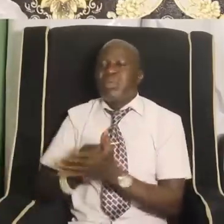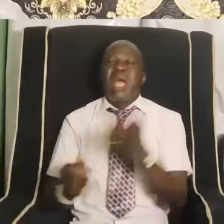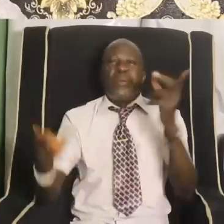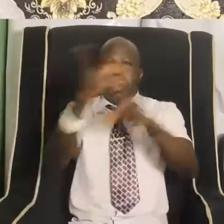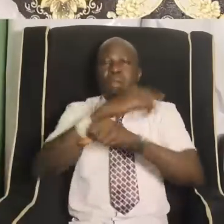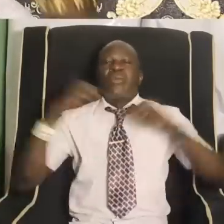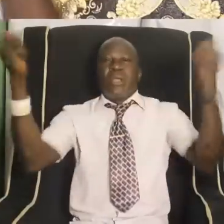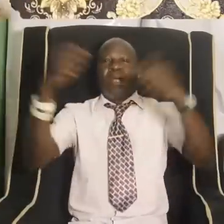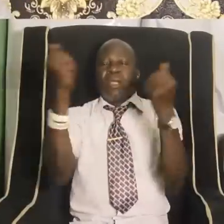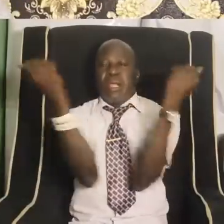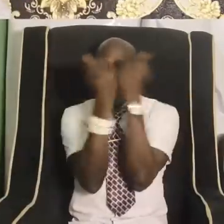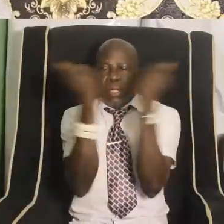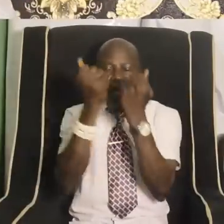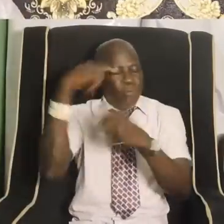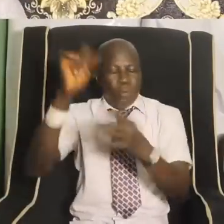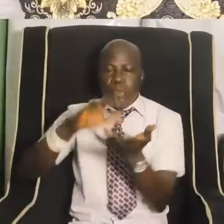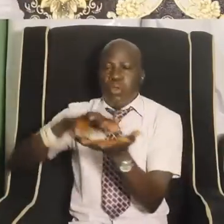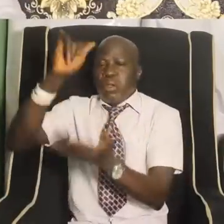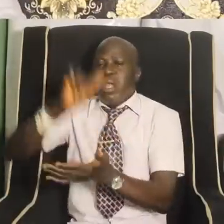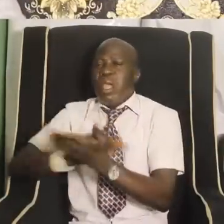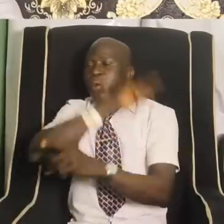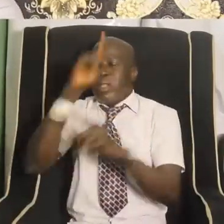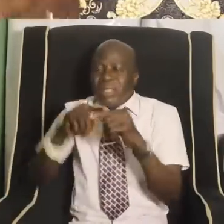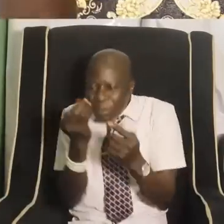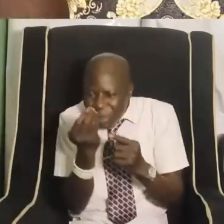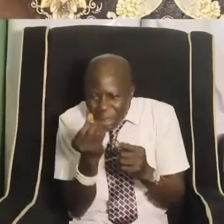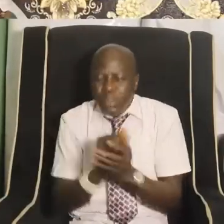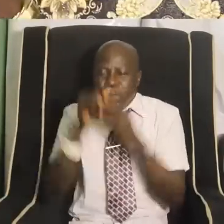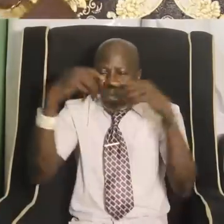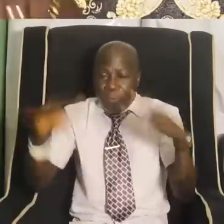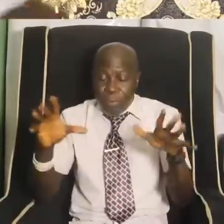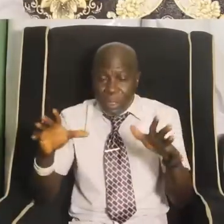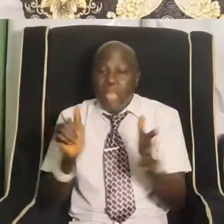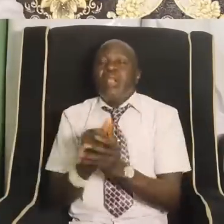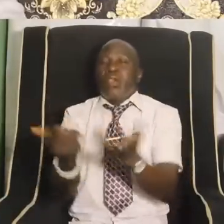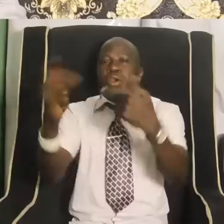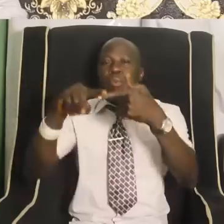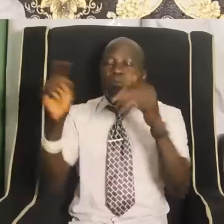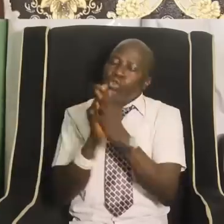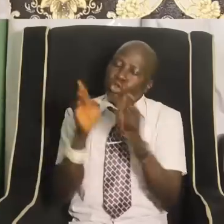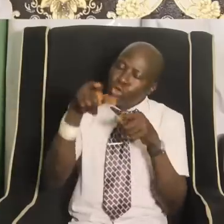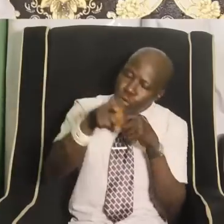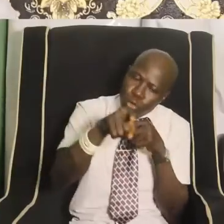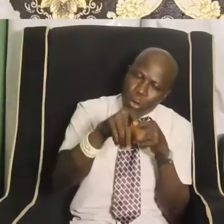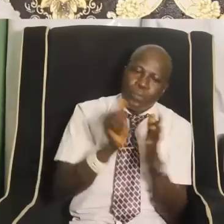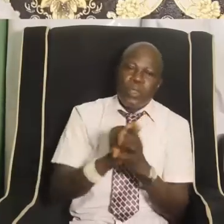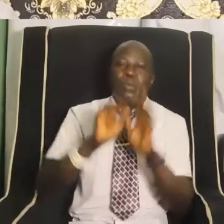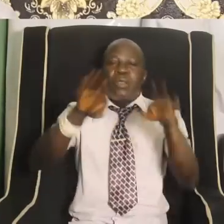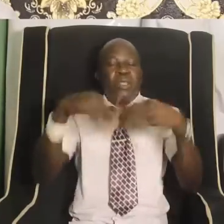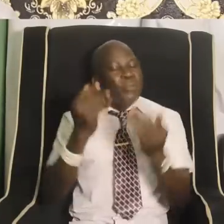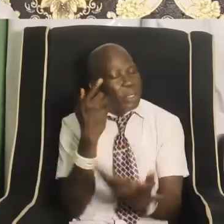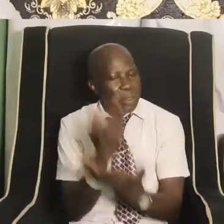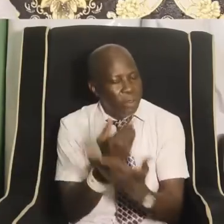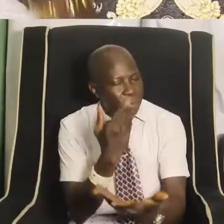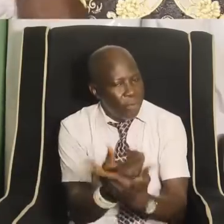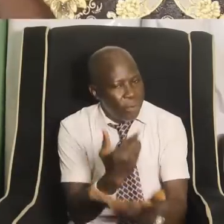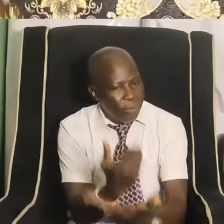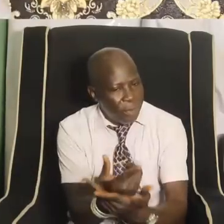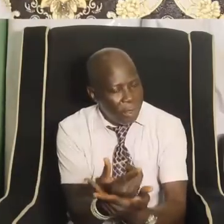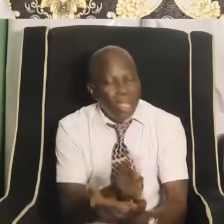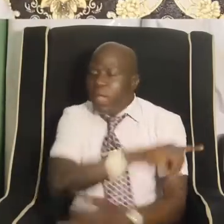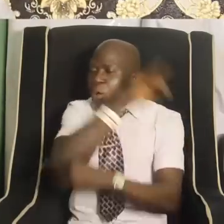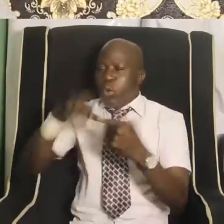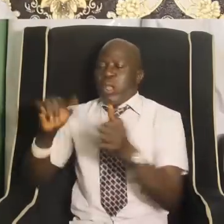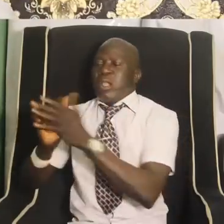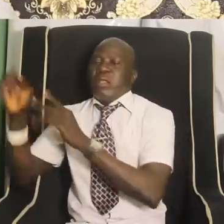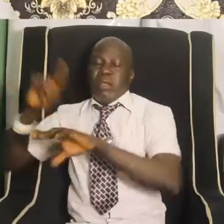are ready for glory, to what is the reason for you to be free? They will come. To you. For they will give advice. When